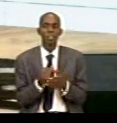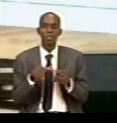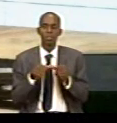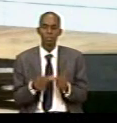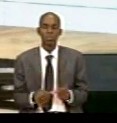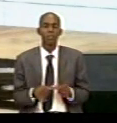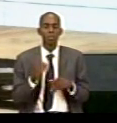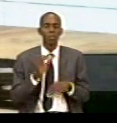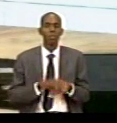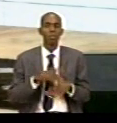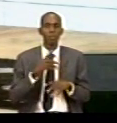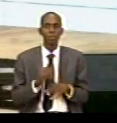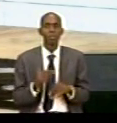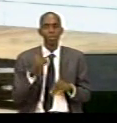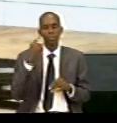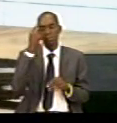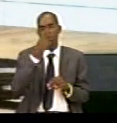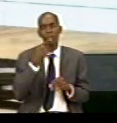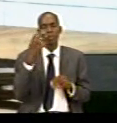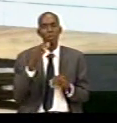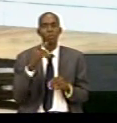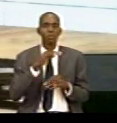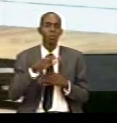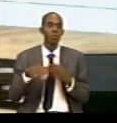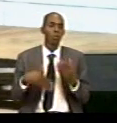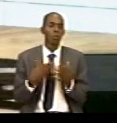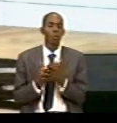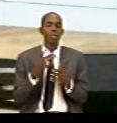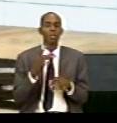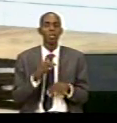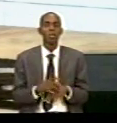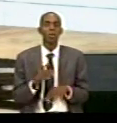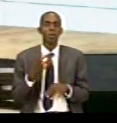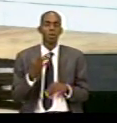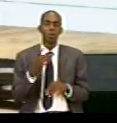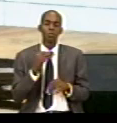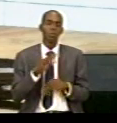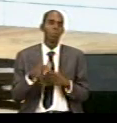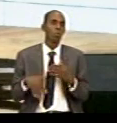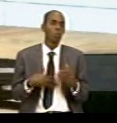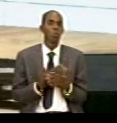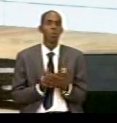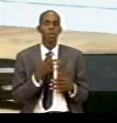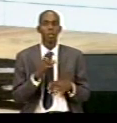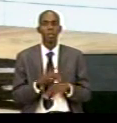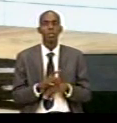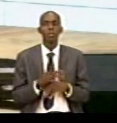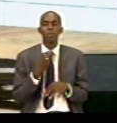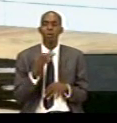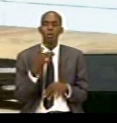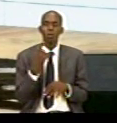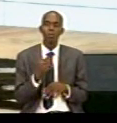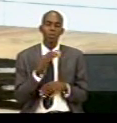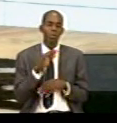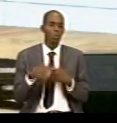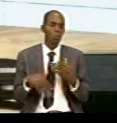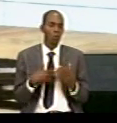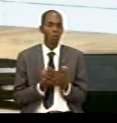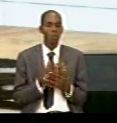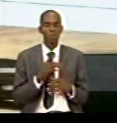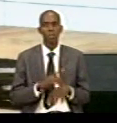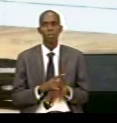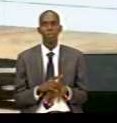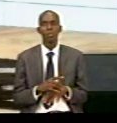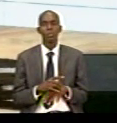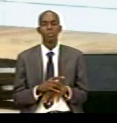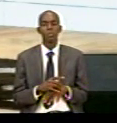the face of the whole earth. Of the whole earth. Of the whole earth. There